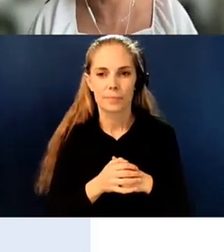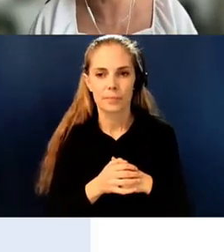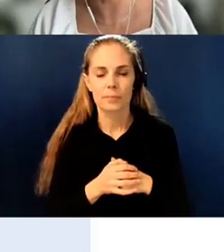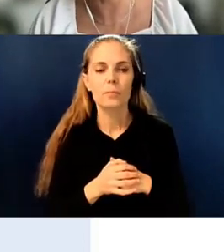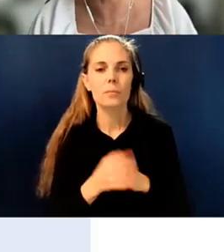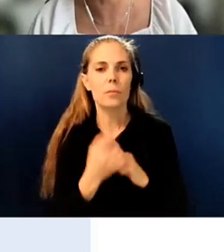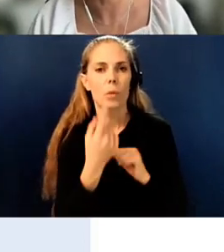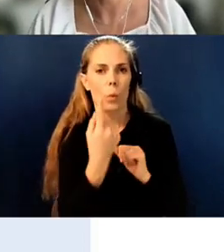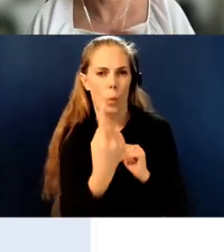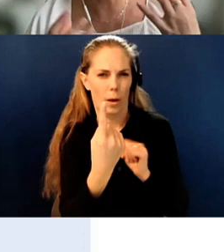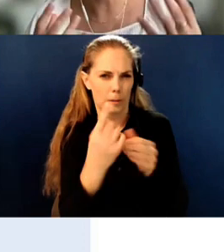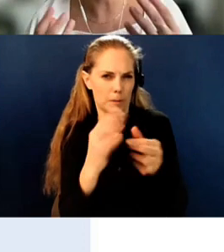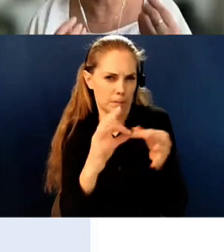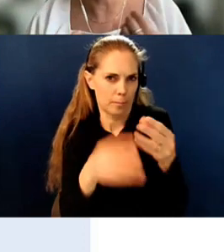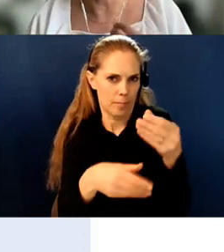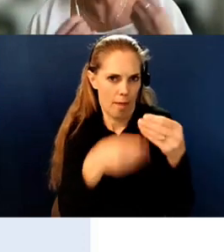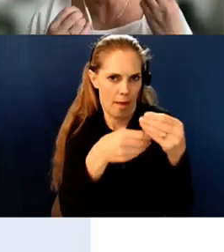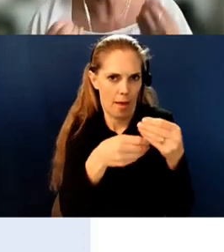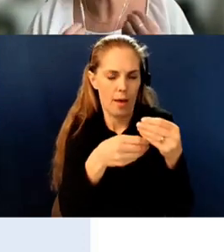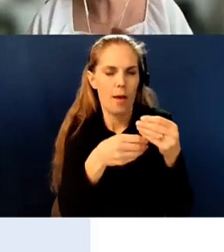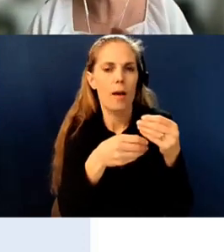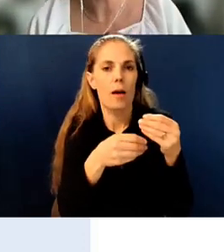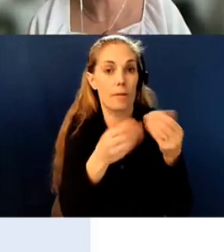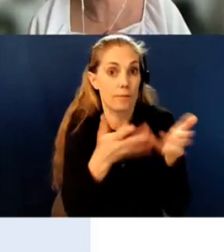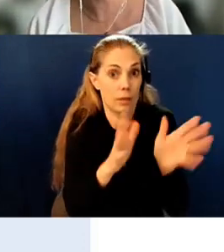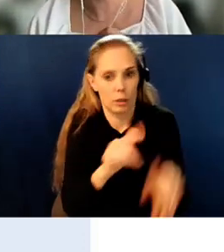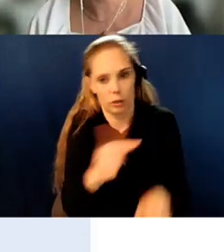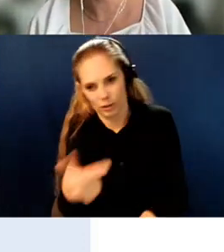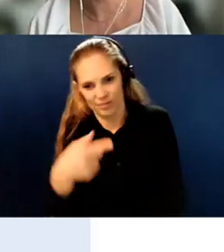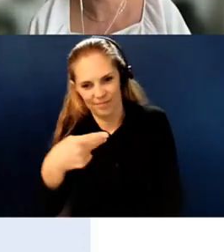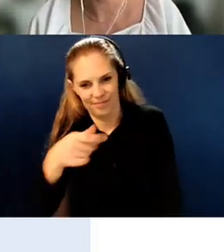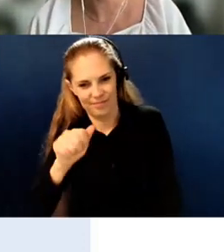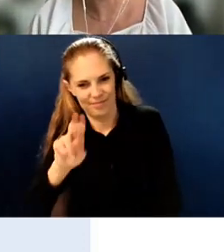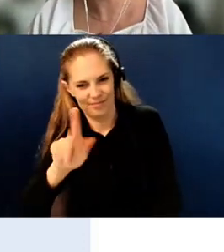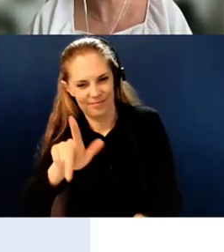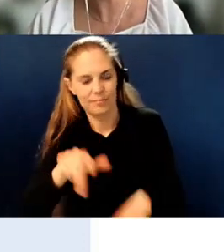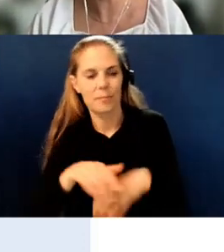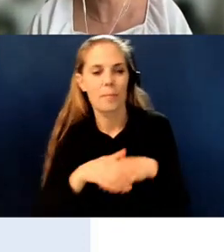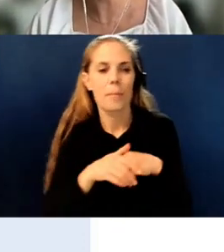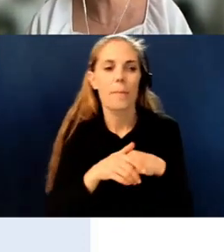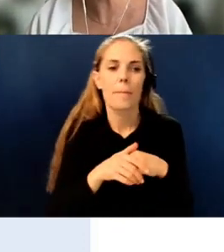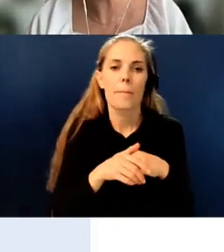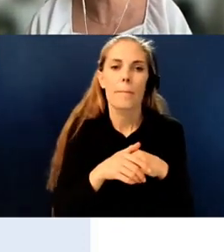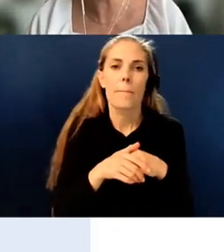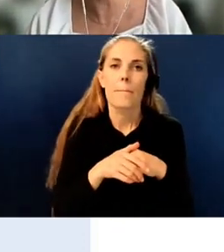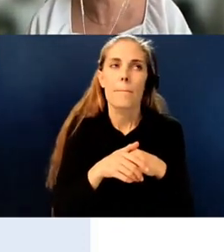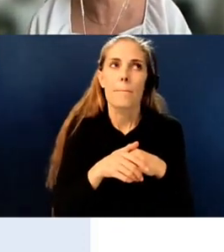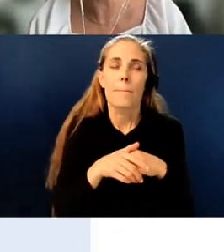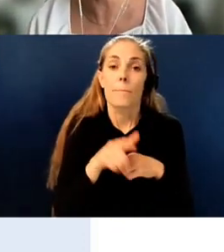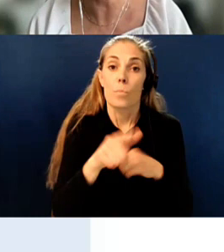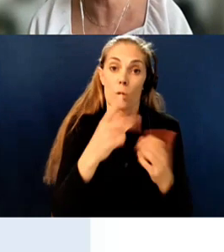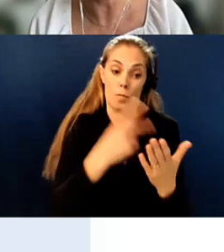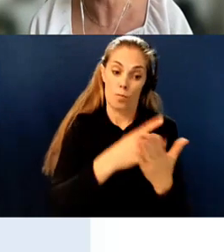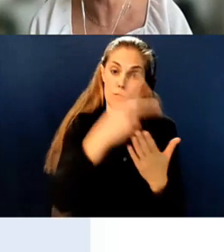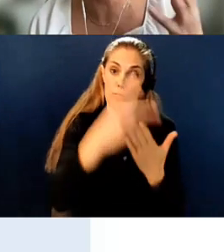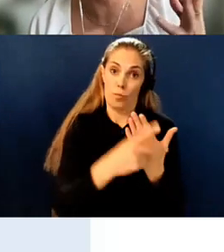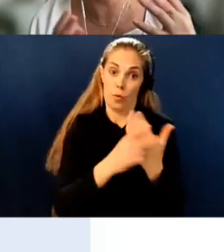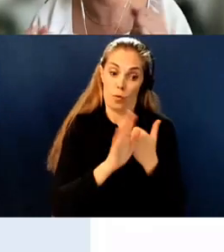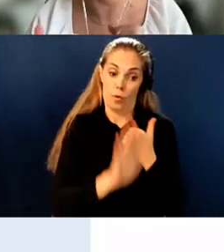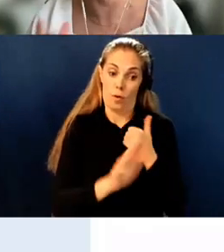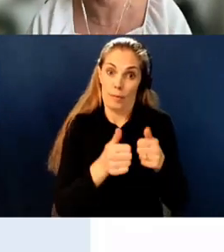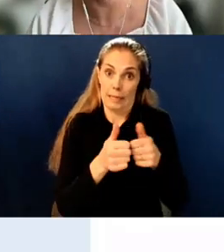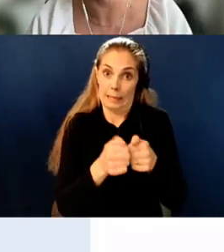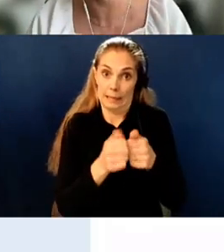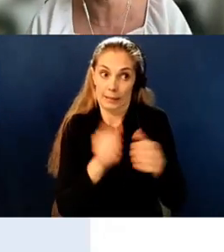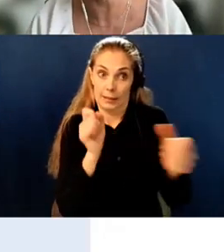with Paul's presentation is that one of the number one things we discussed with programs when it comes to texting is the follow-ups, the 3,